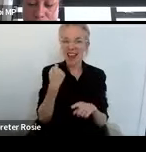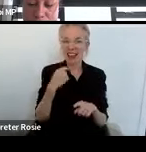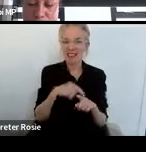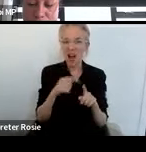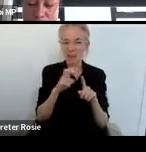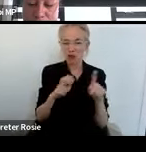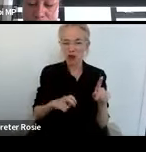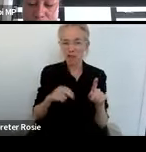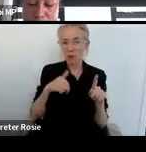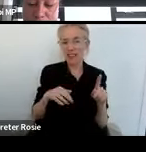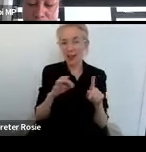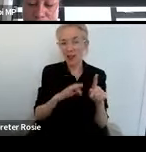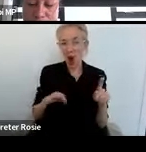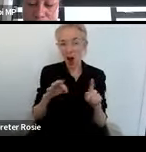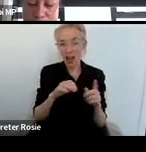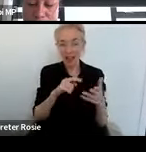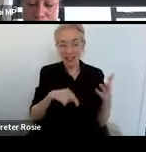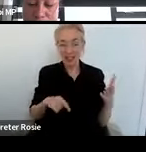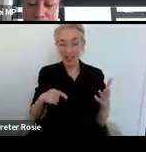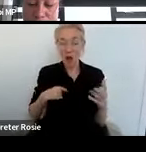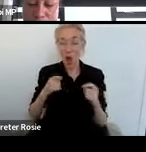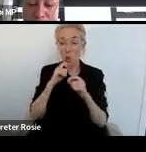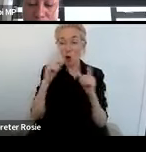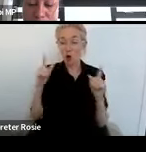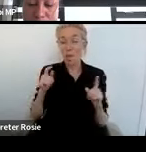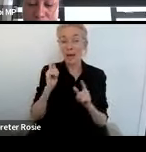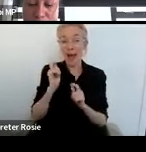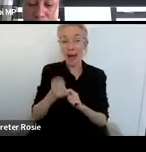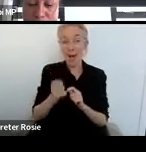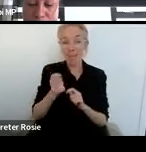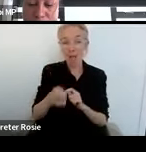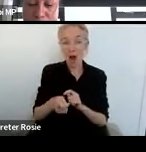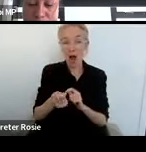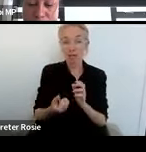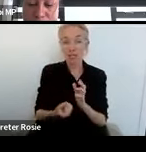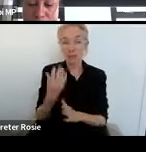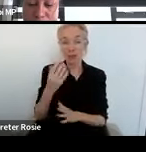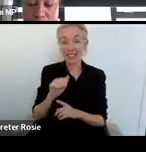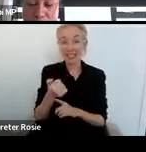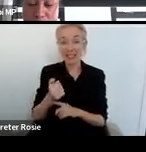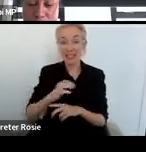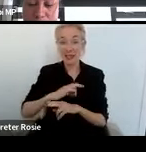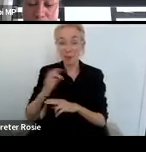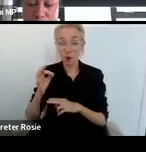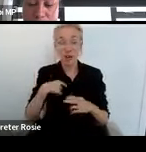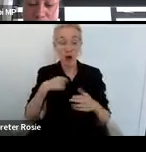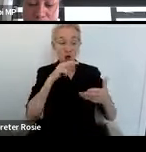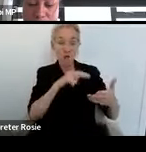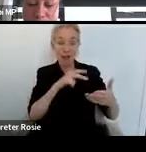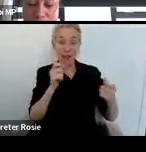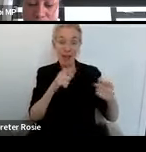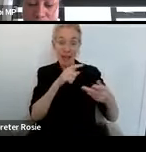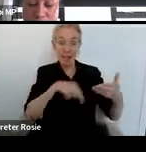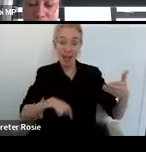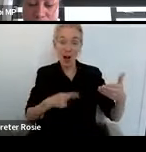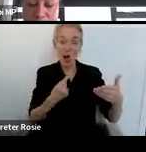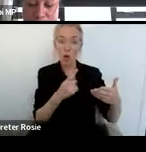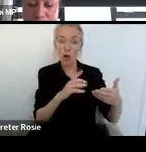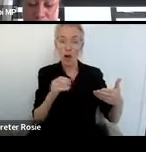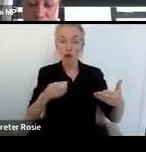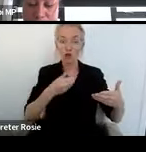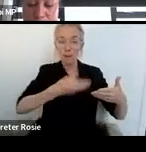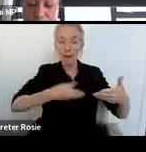day. I woke up in Hamner at 6 a.m. To read the email, which was 100 pages of